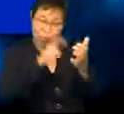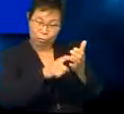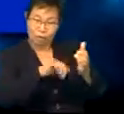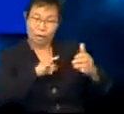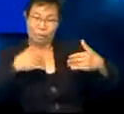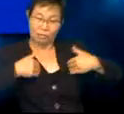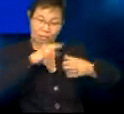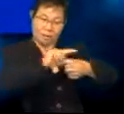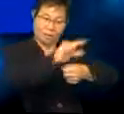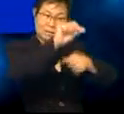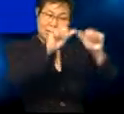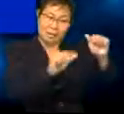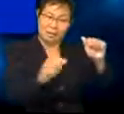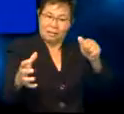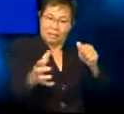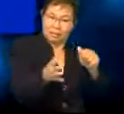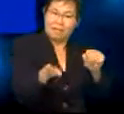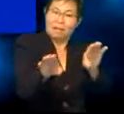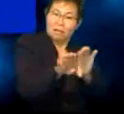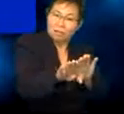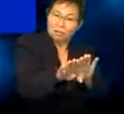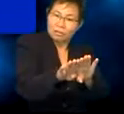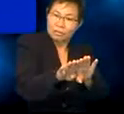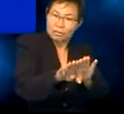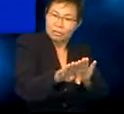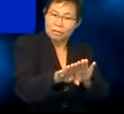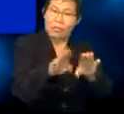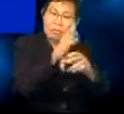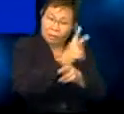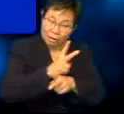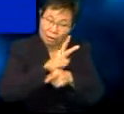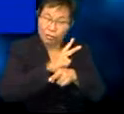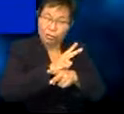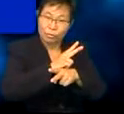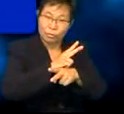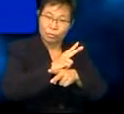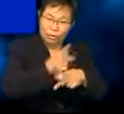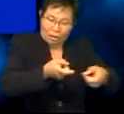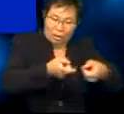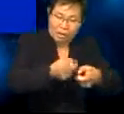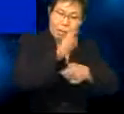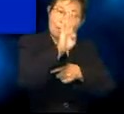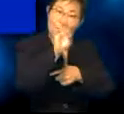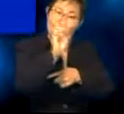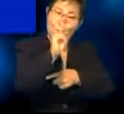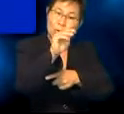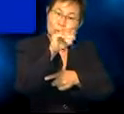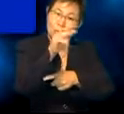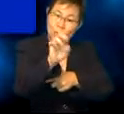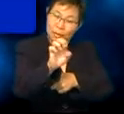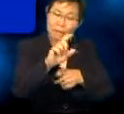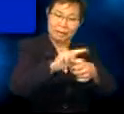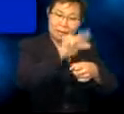Notice that I have gas jar A covered. Be careful when you handle bromine gas. It